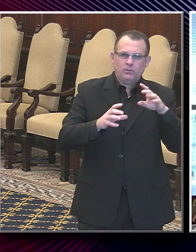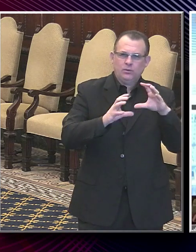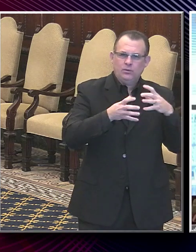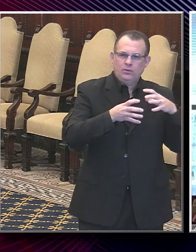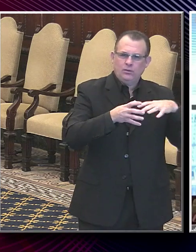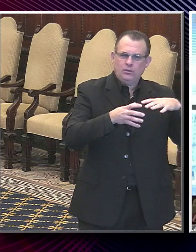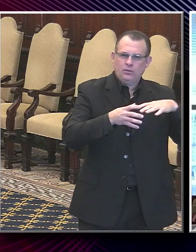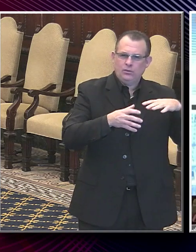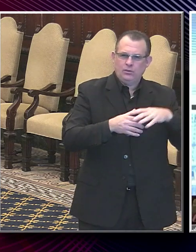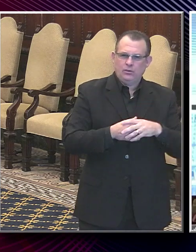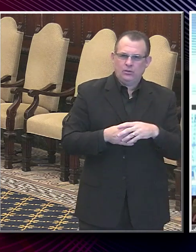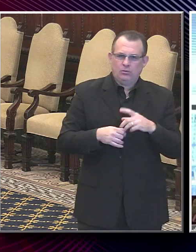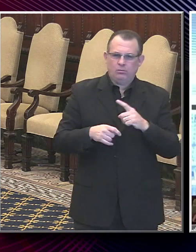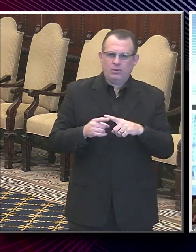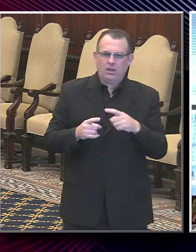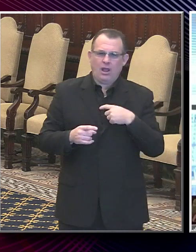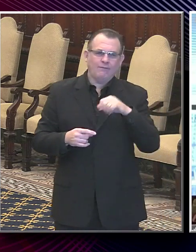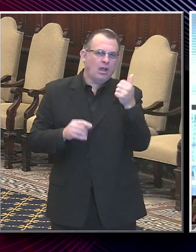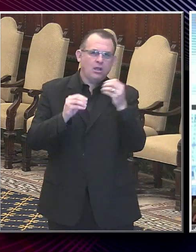for isolation space.